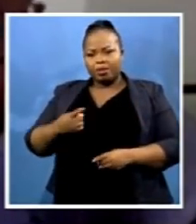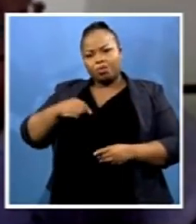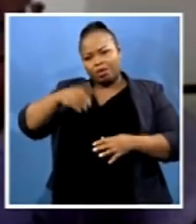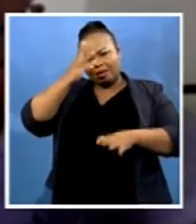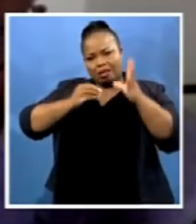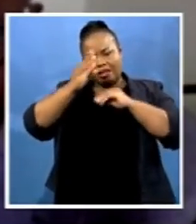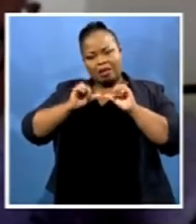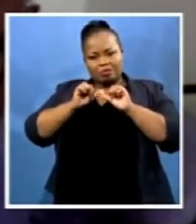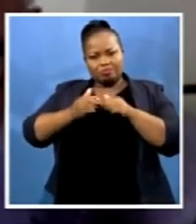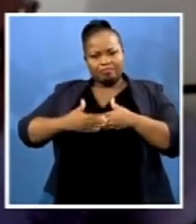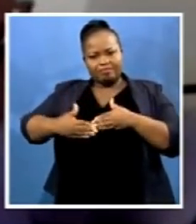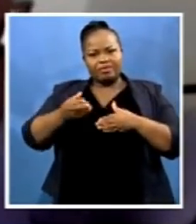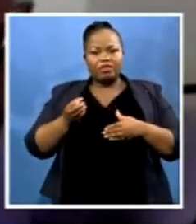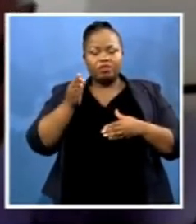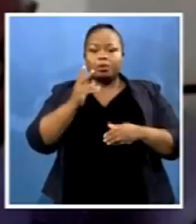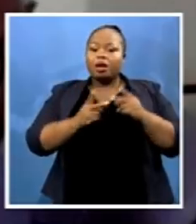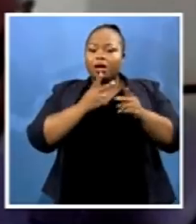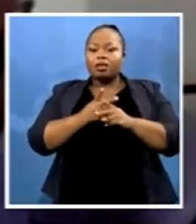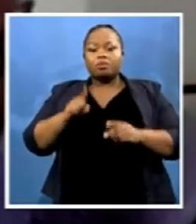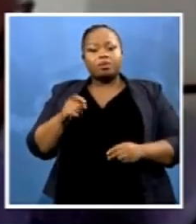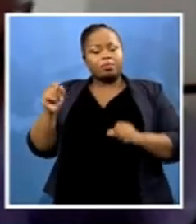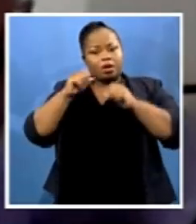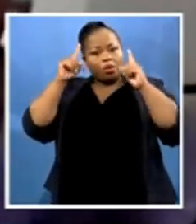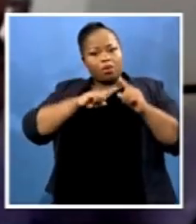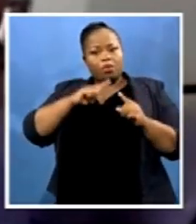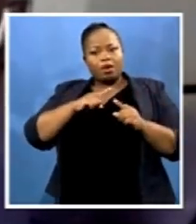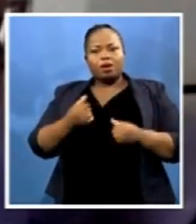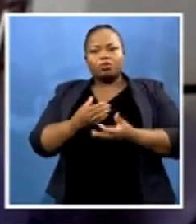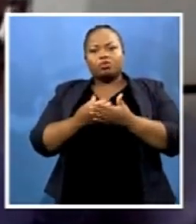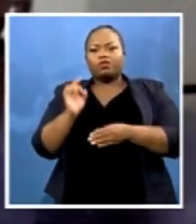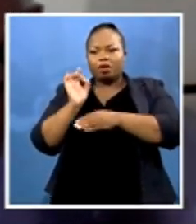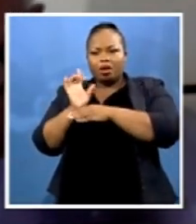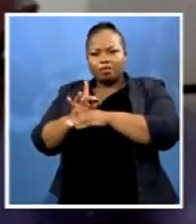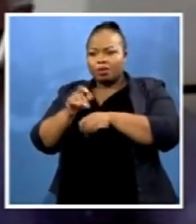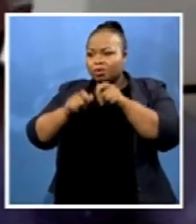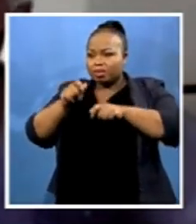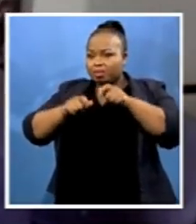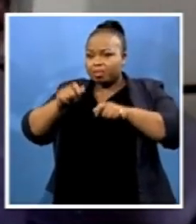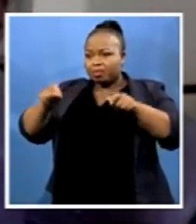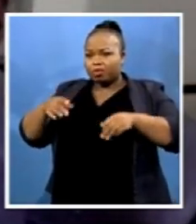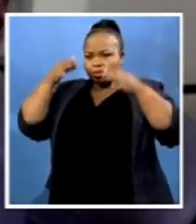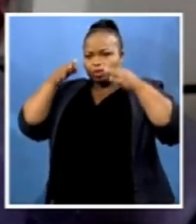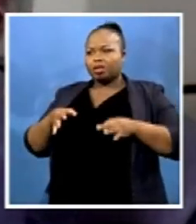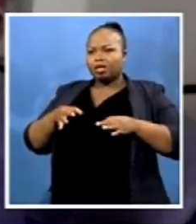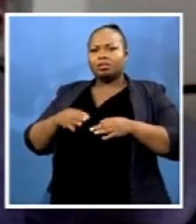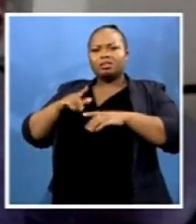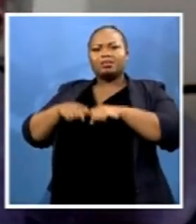that the advice to those who have to take the decision is not entirely based on what you say or what you don't say.